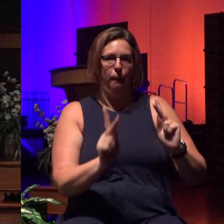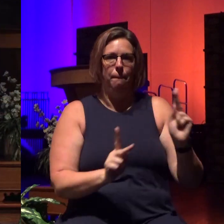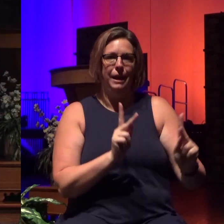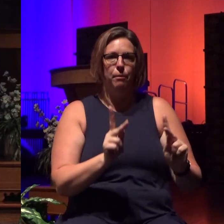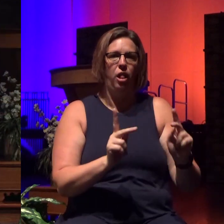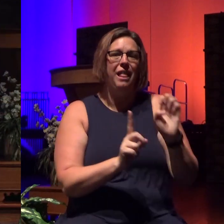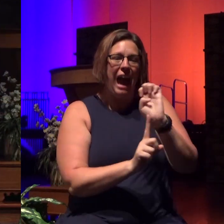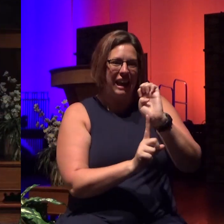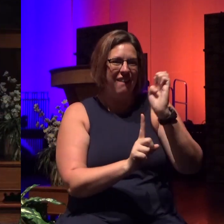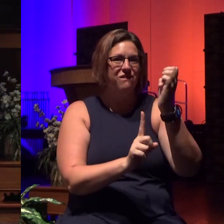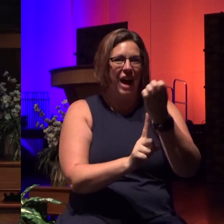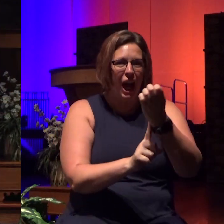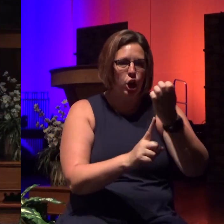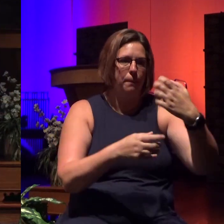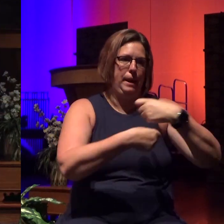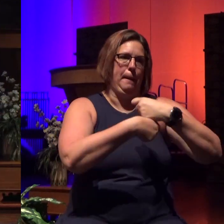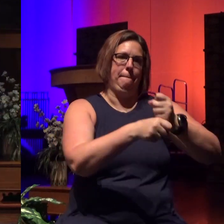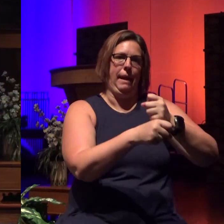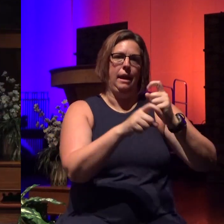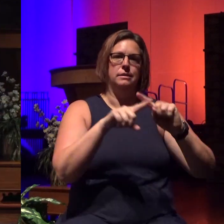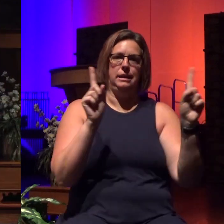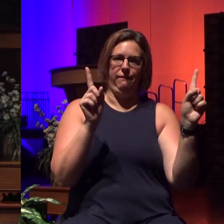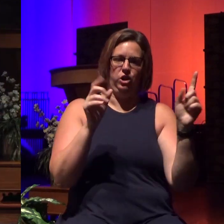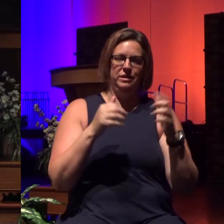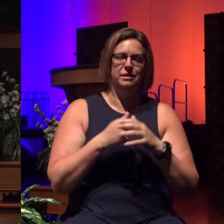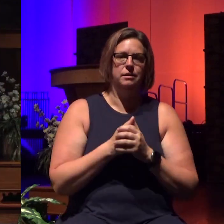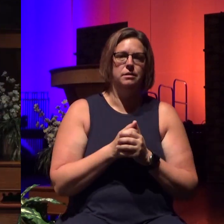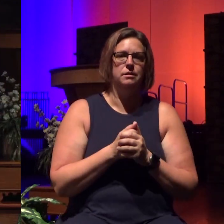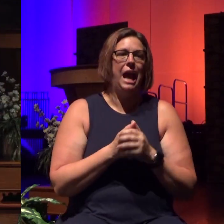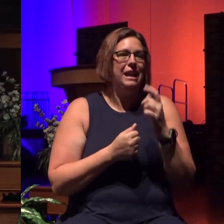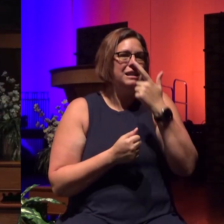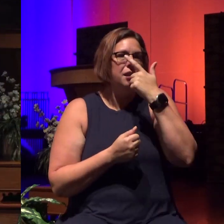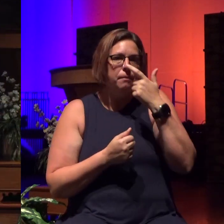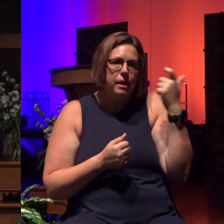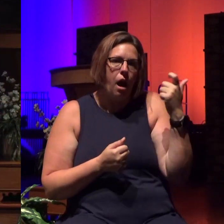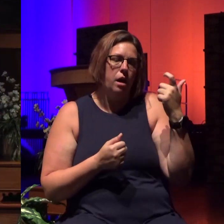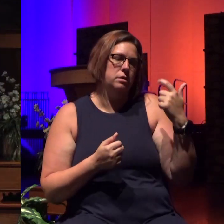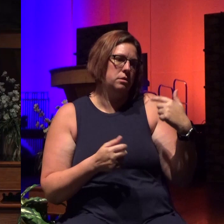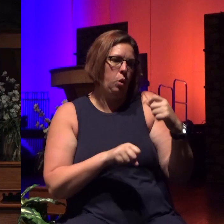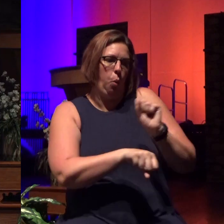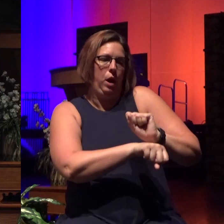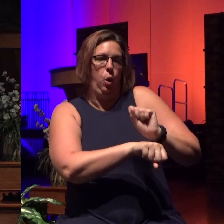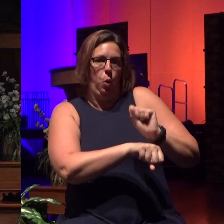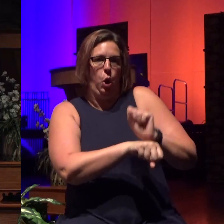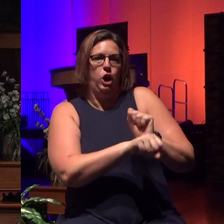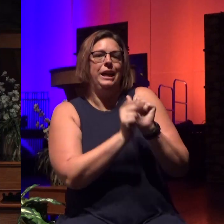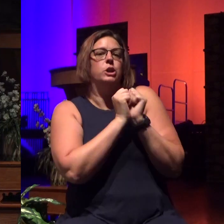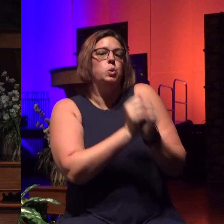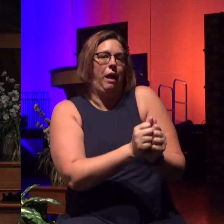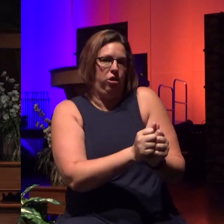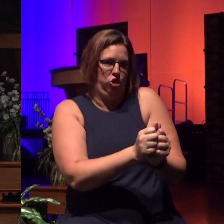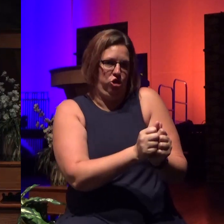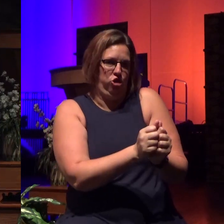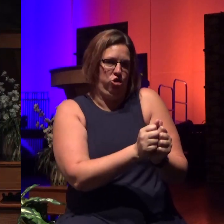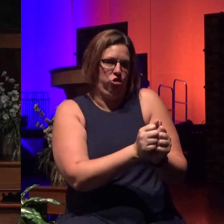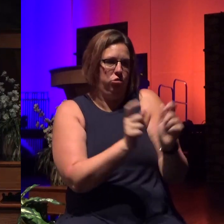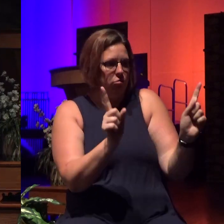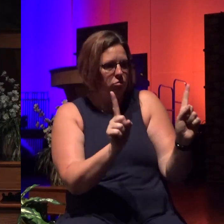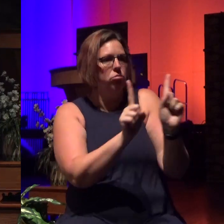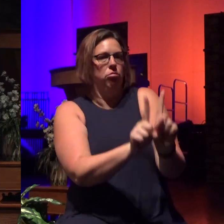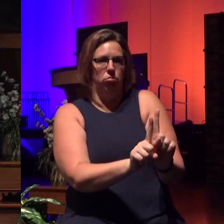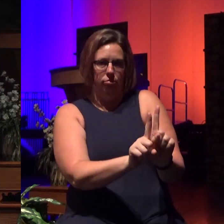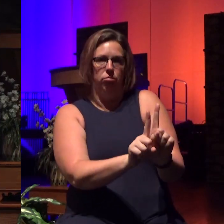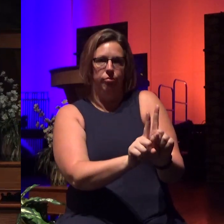we can really make a difference, it often comes because we have worked together. And the joy of that, to stand in my